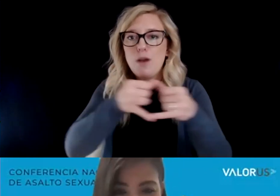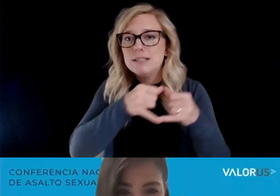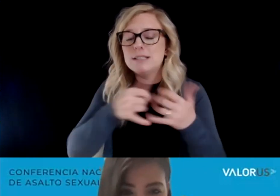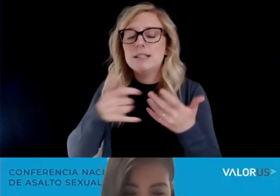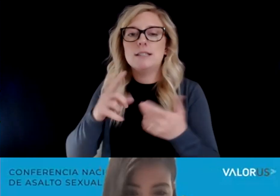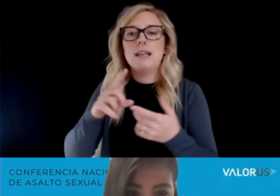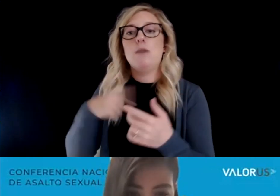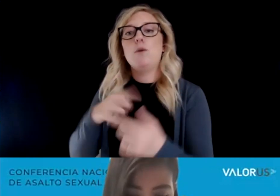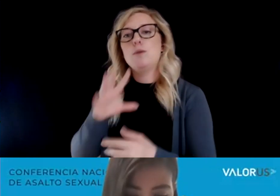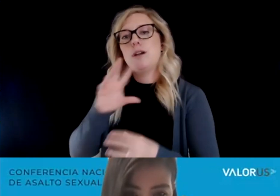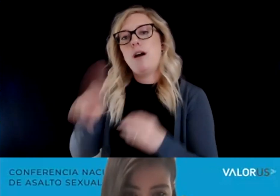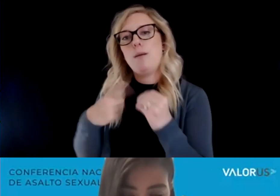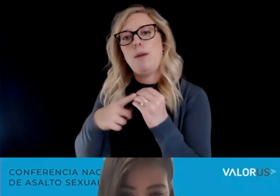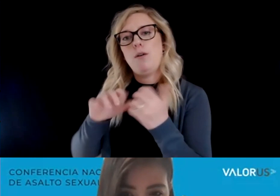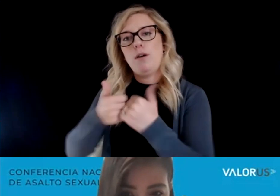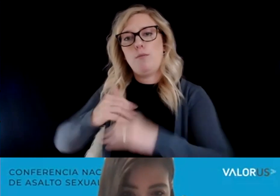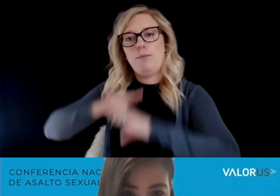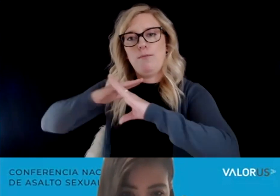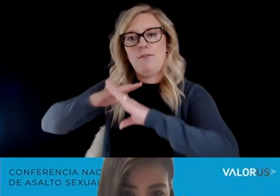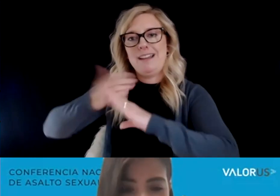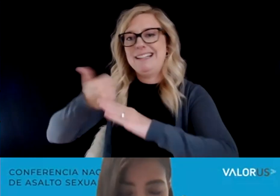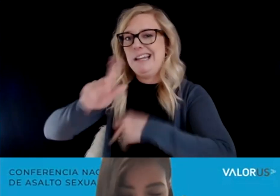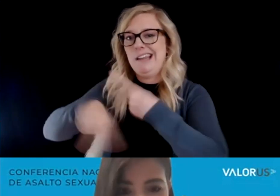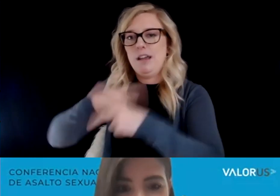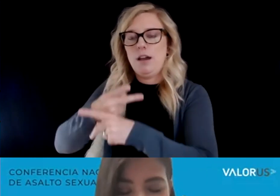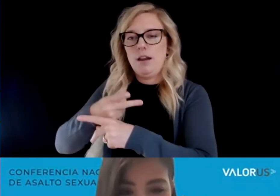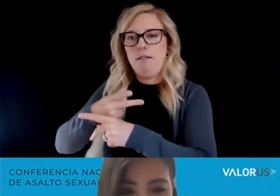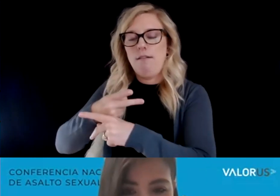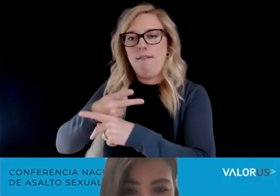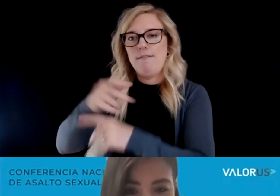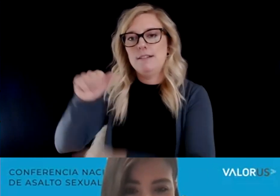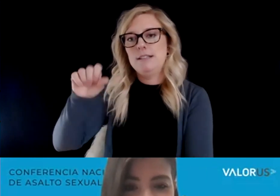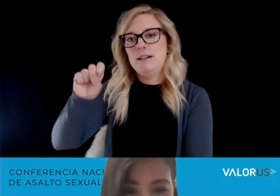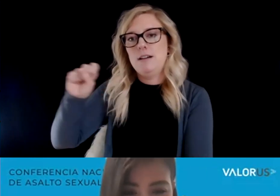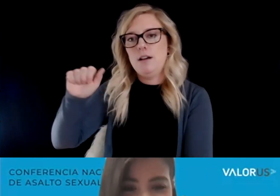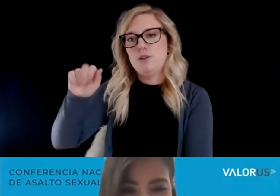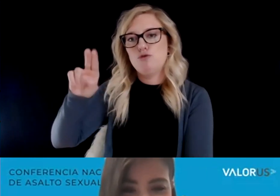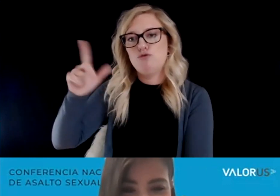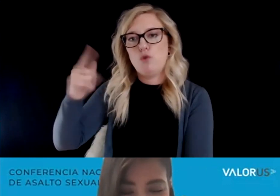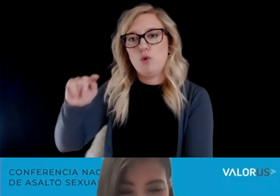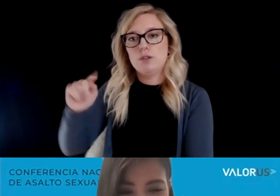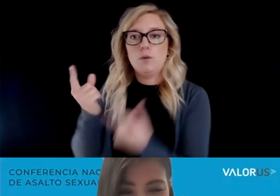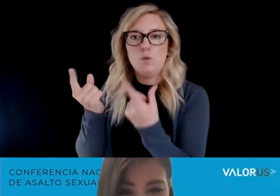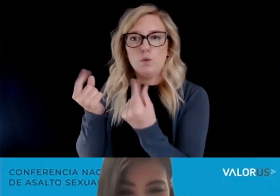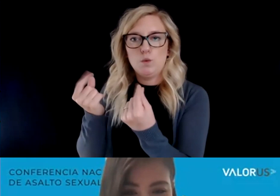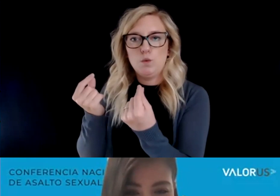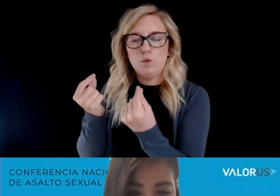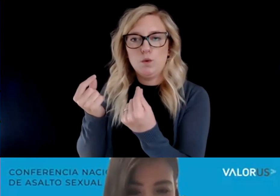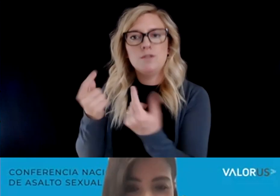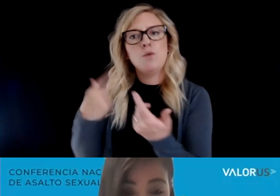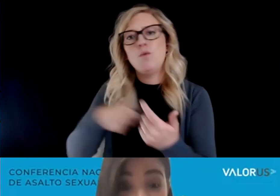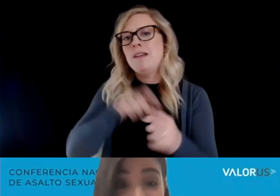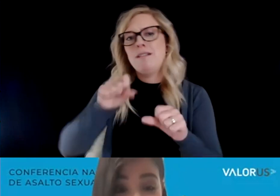about how to prevent any kind of assault, what they can do. So we can all contribute with something, right?